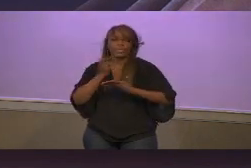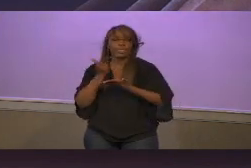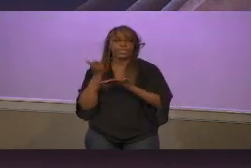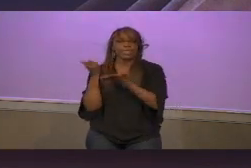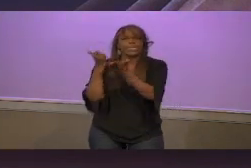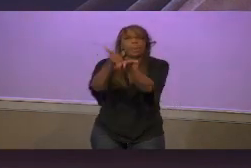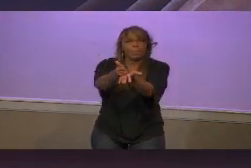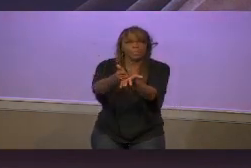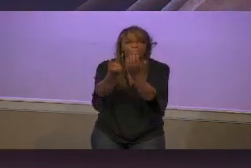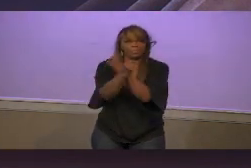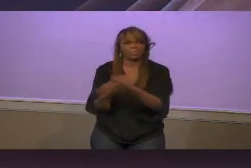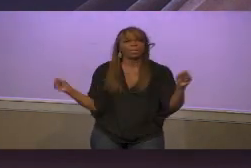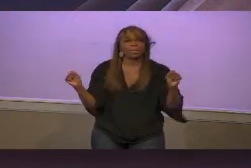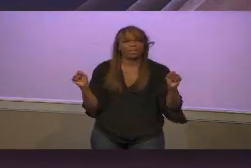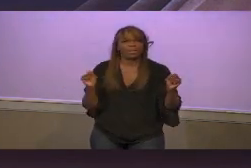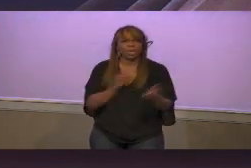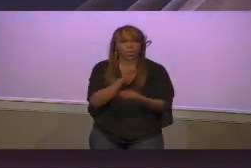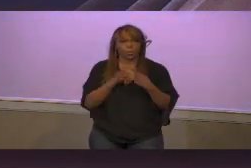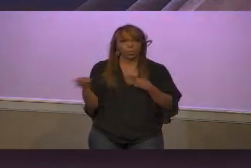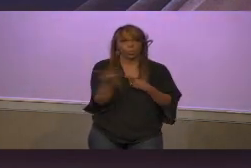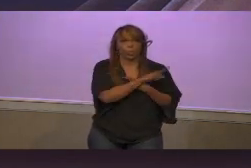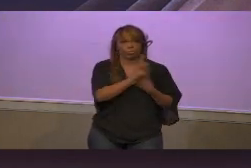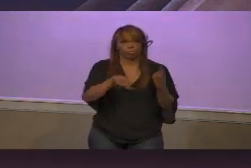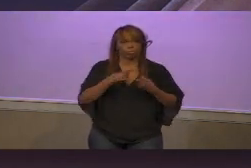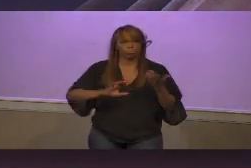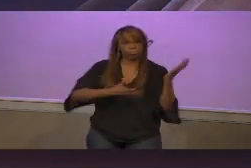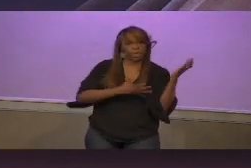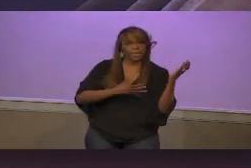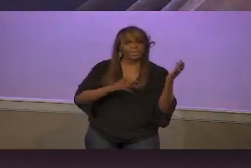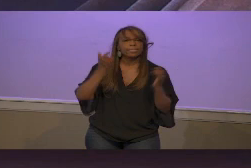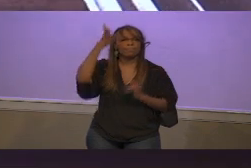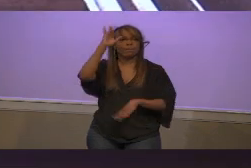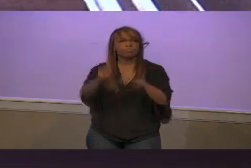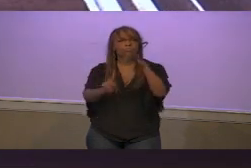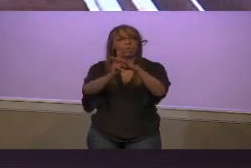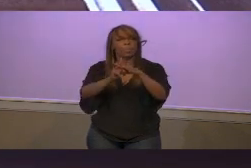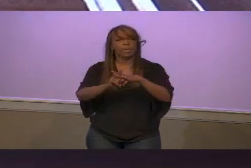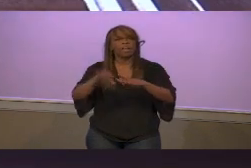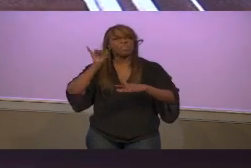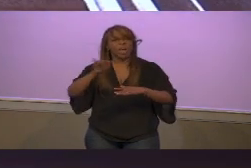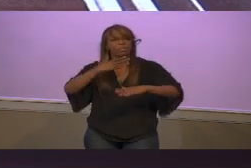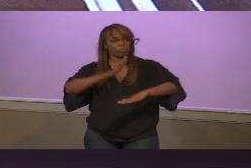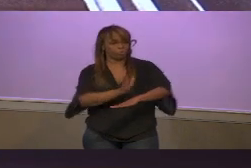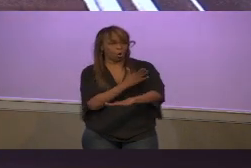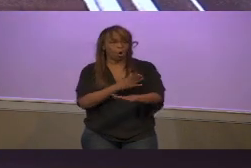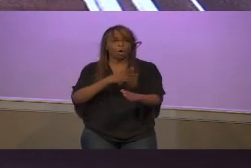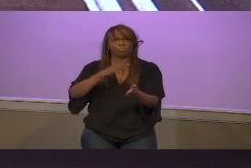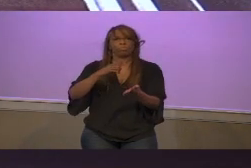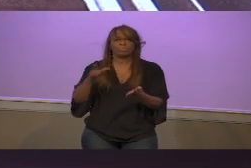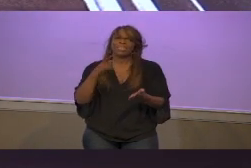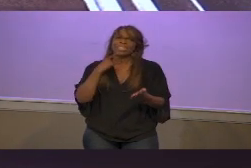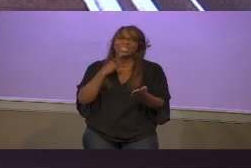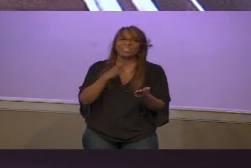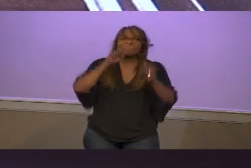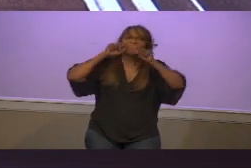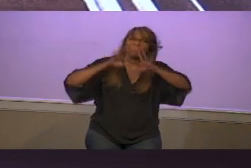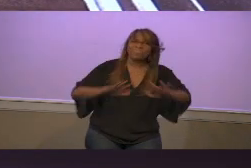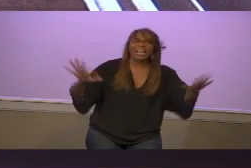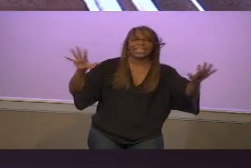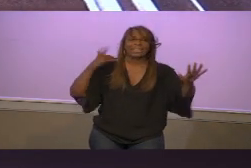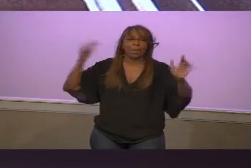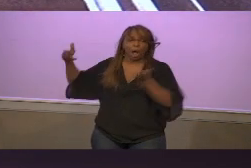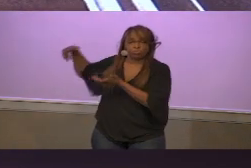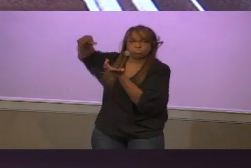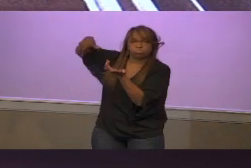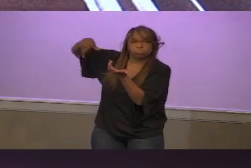deliverance in times of distress. It is a psalm that talks about God's favor and blessings that has been poured